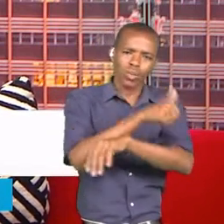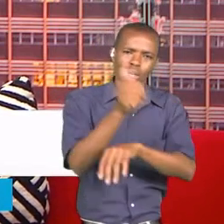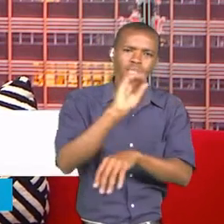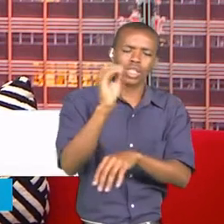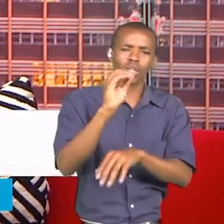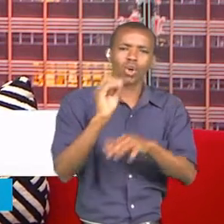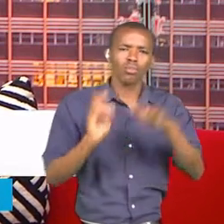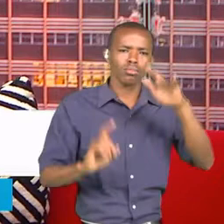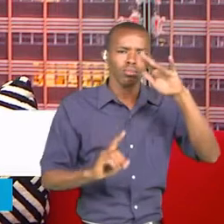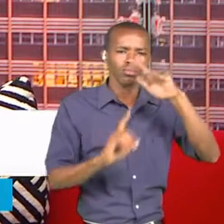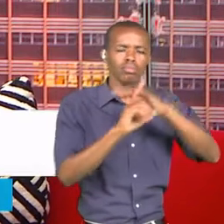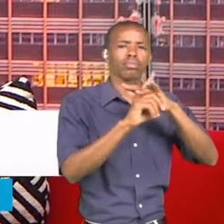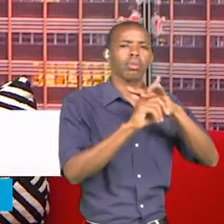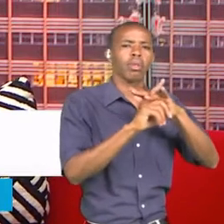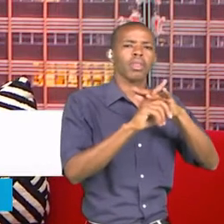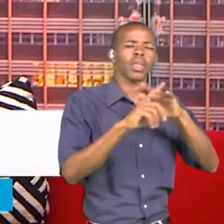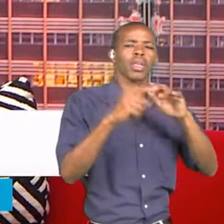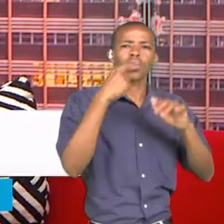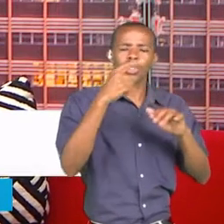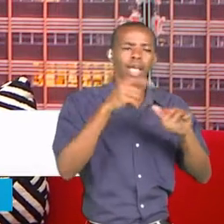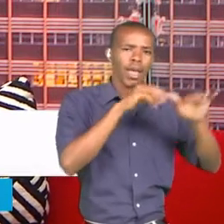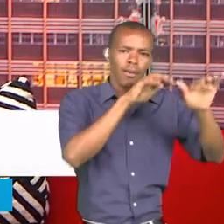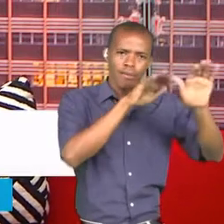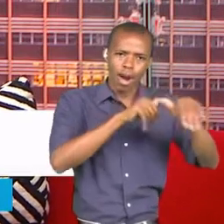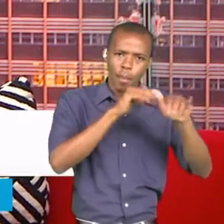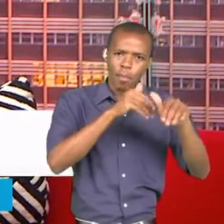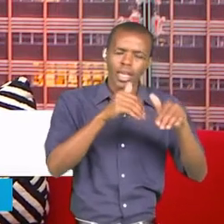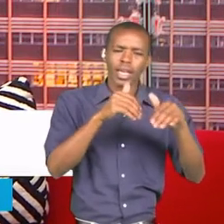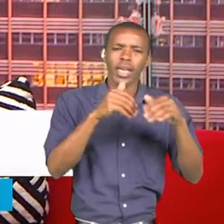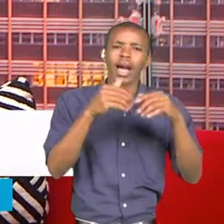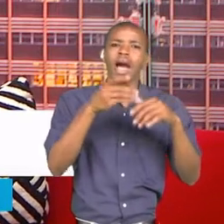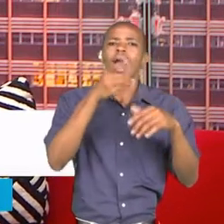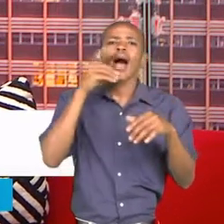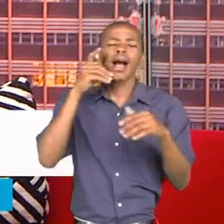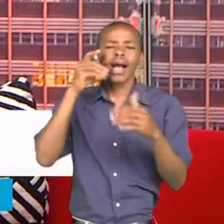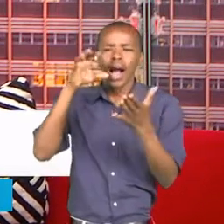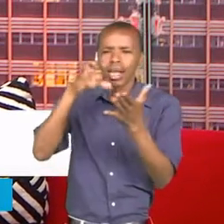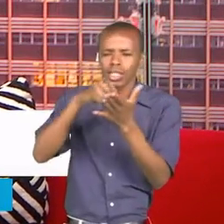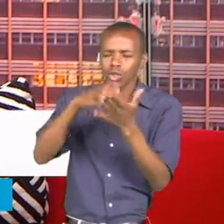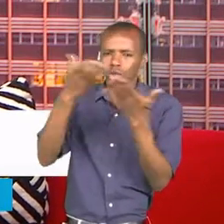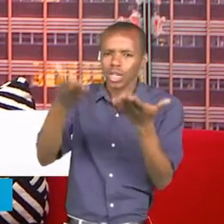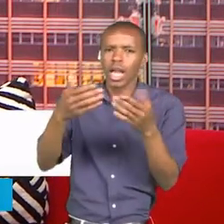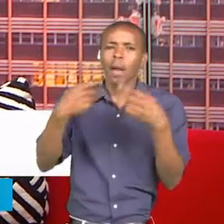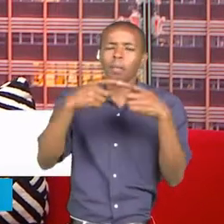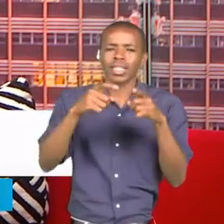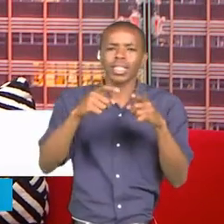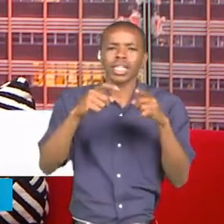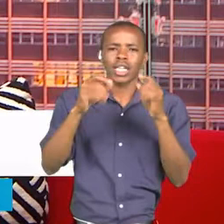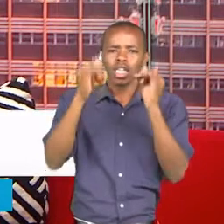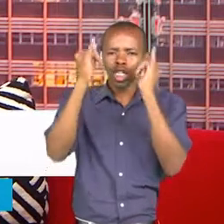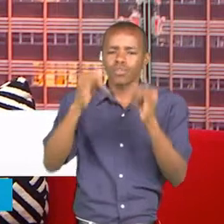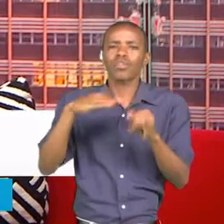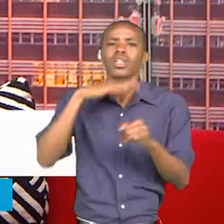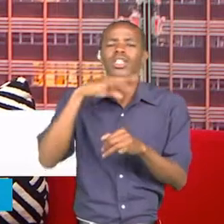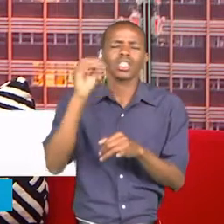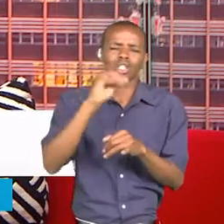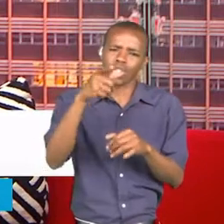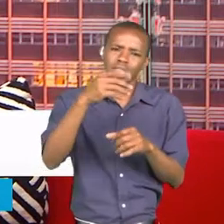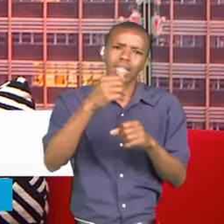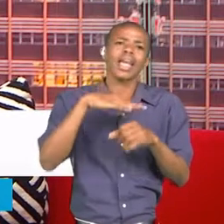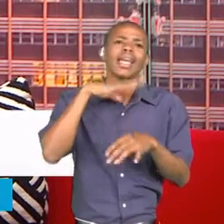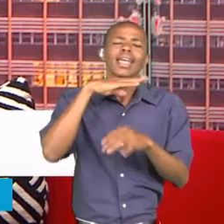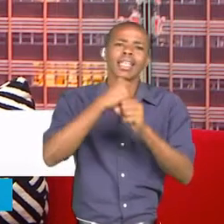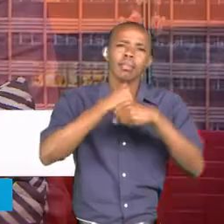come out to say that, yes, there is famine, yes, there is hunger, but no one has died. You know, it is not death that makes it